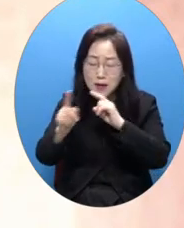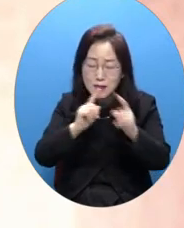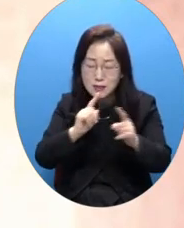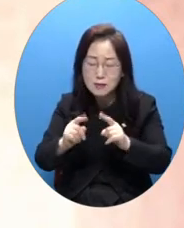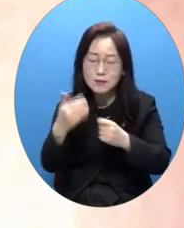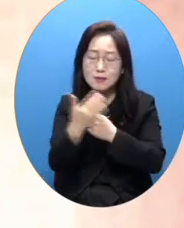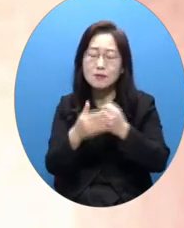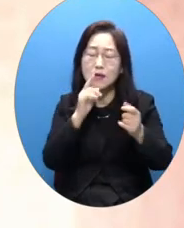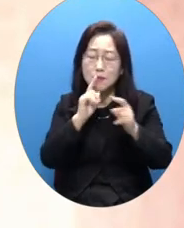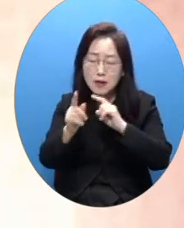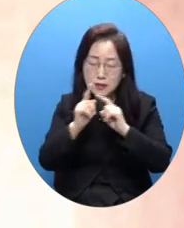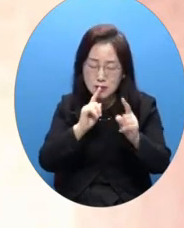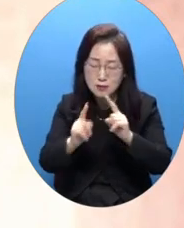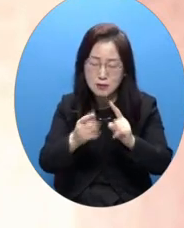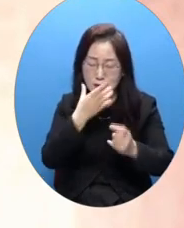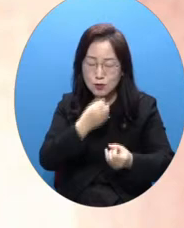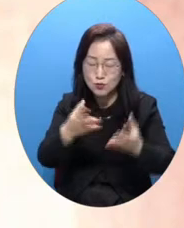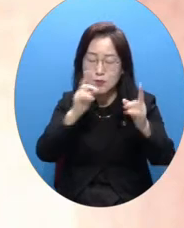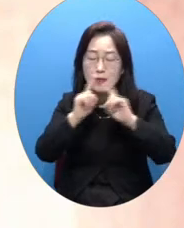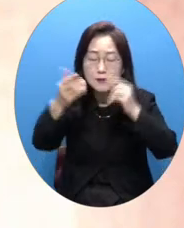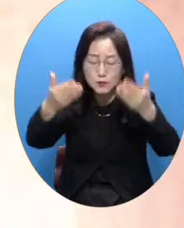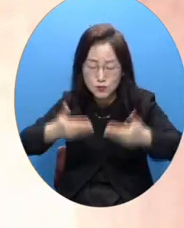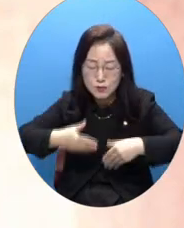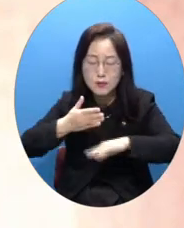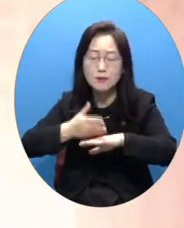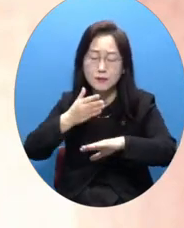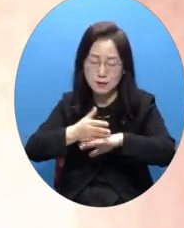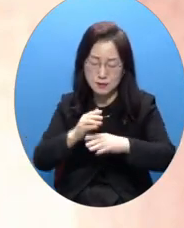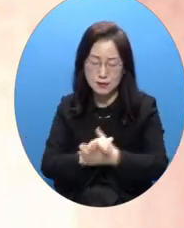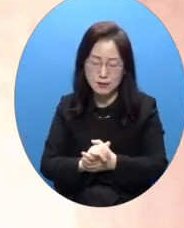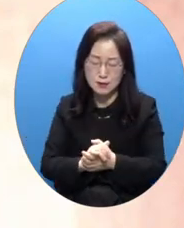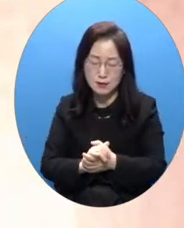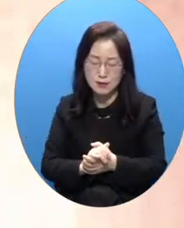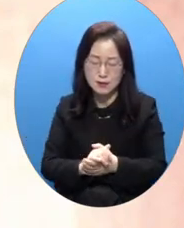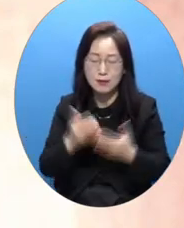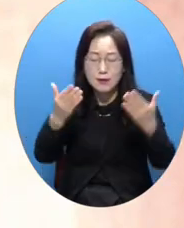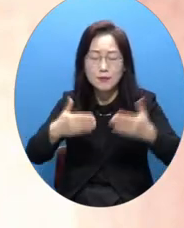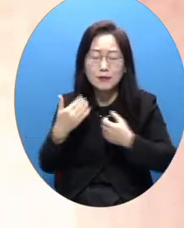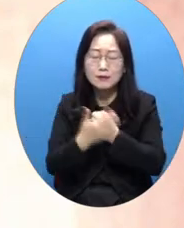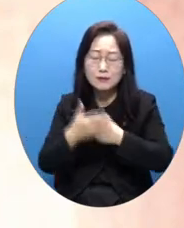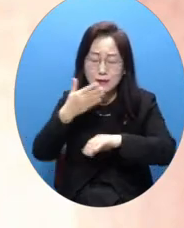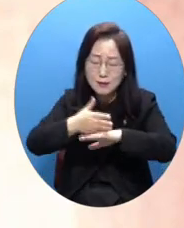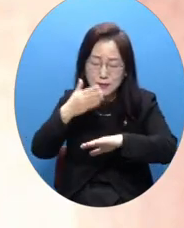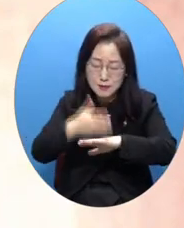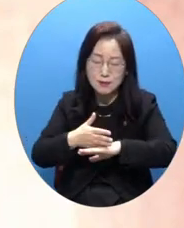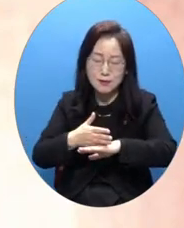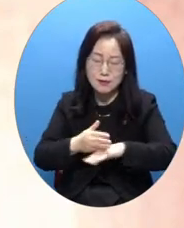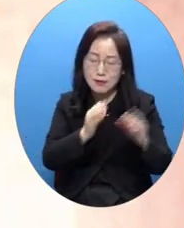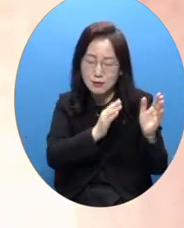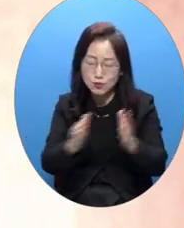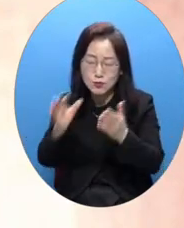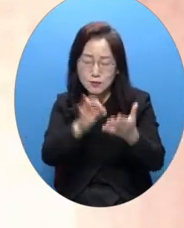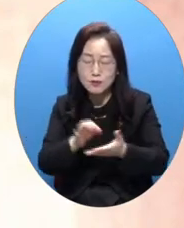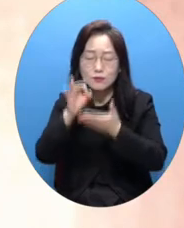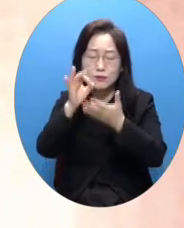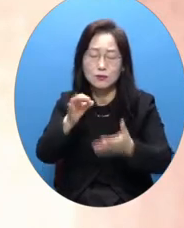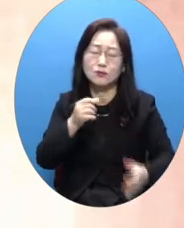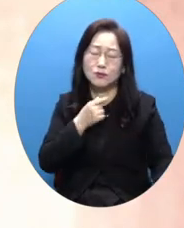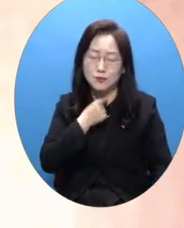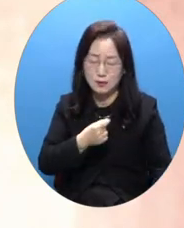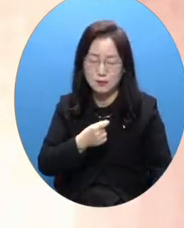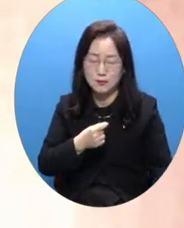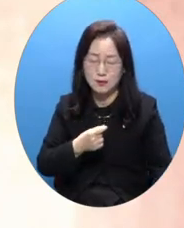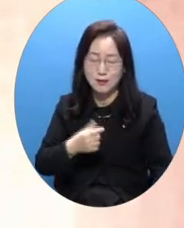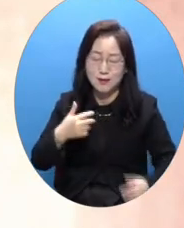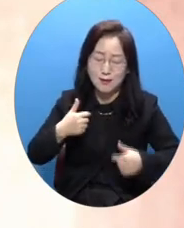our pastor young only today as your precious messenger thank you for giving us a living message today Father father God this is time for the offering